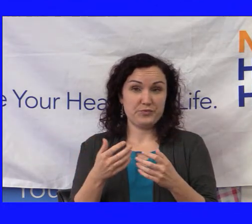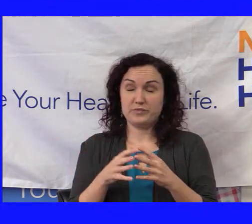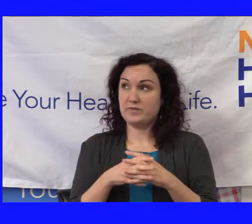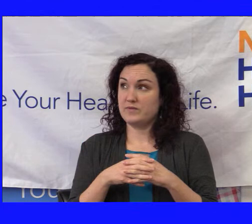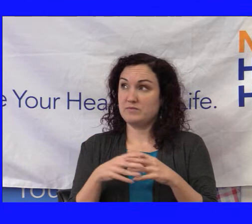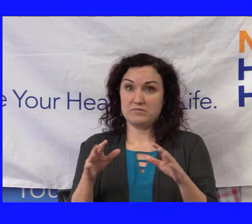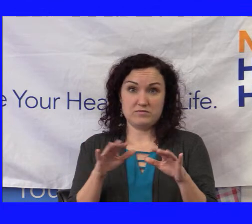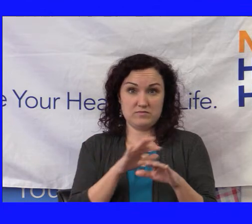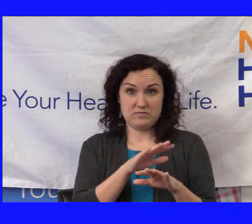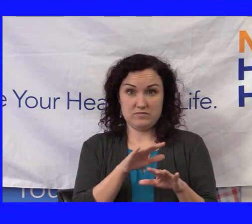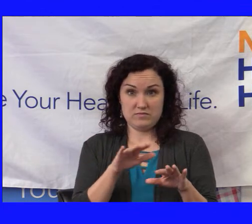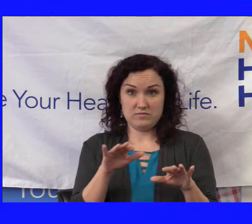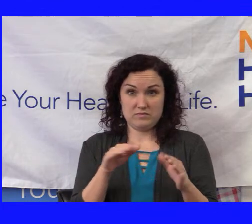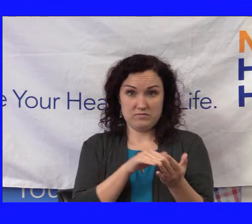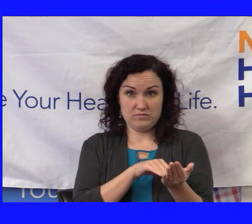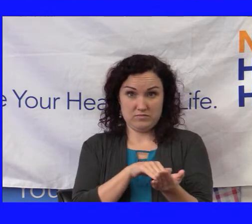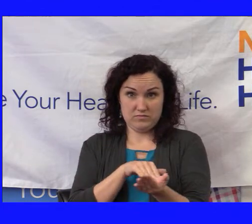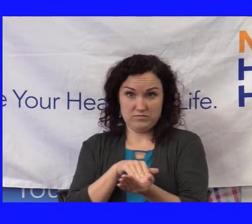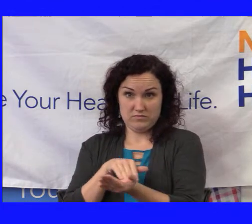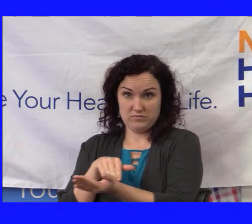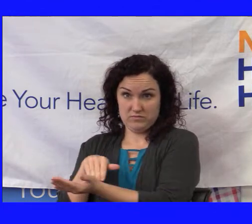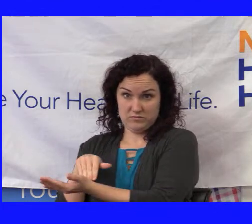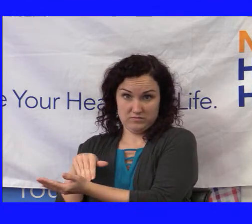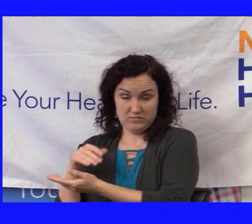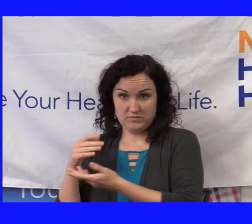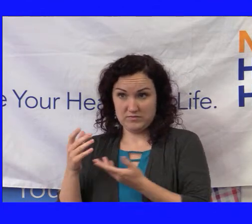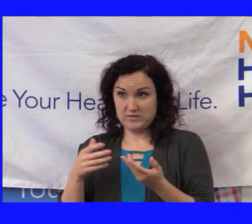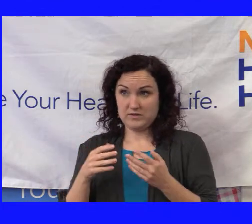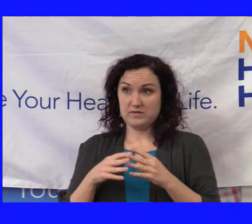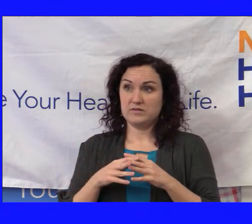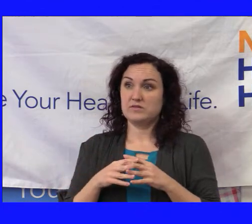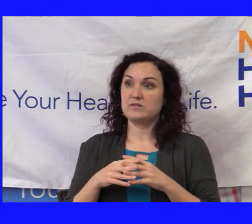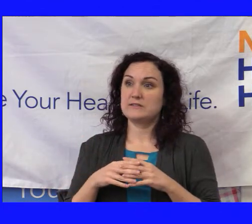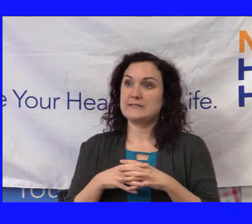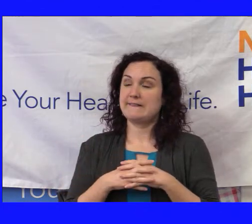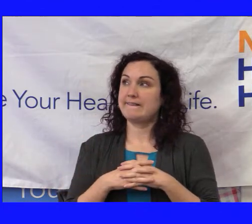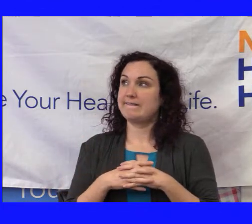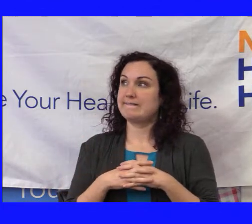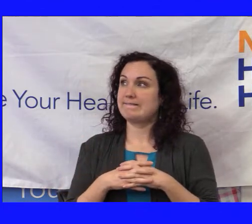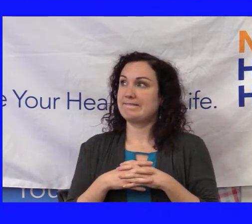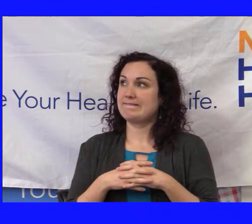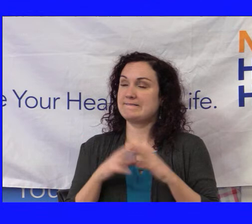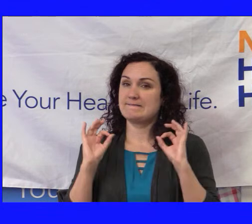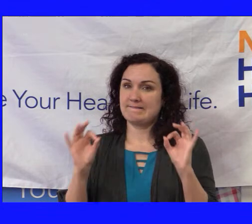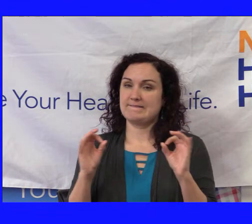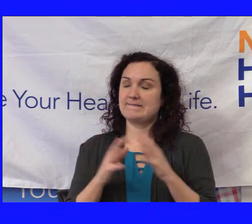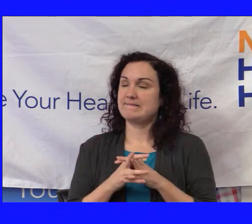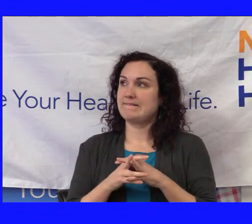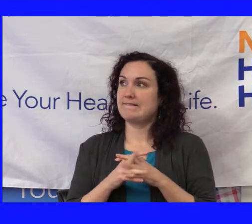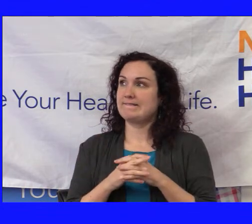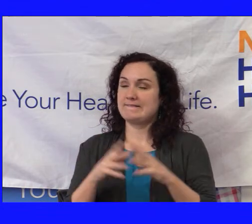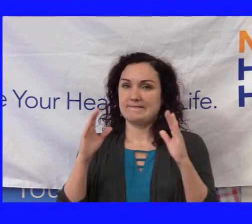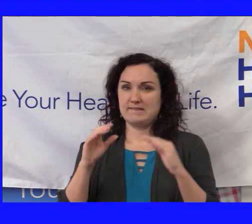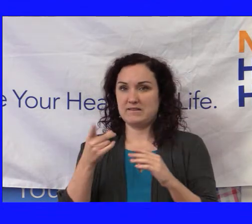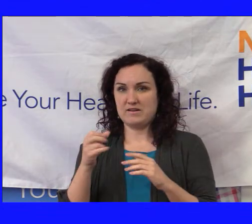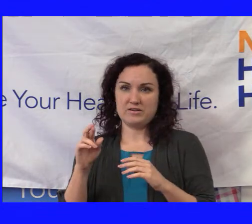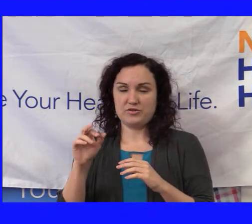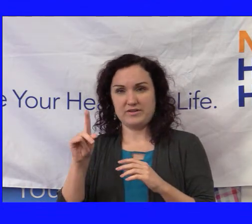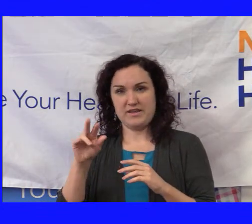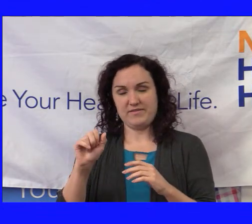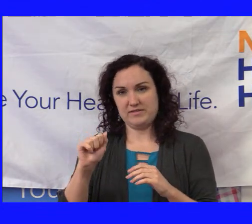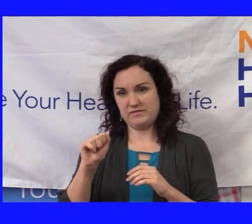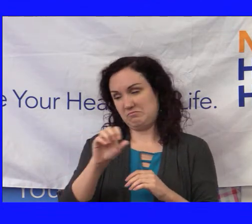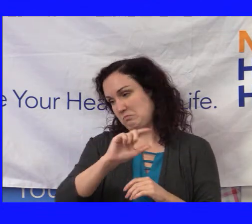Jose? No, thank you. No, and Dr. Katz? Nope. No, okay. Dr. Davis, please. Sorry for the